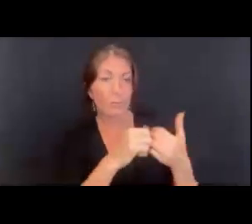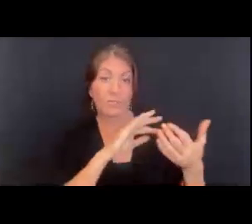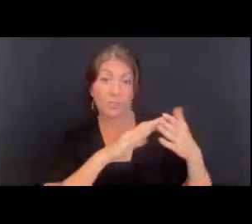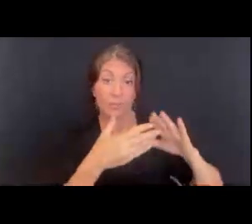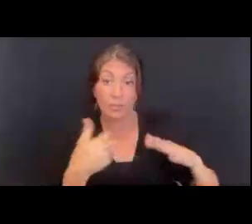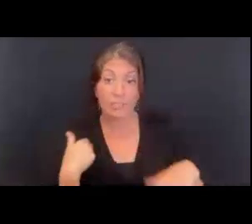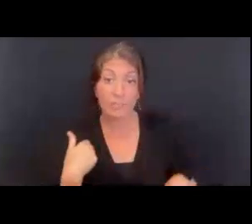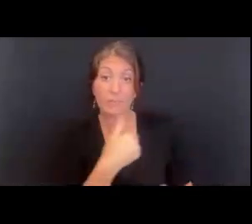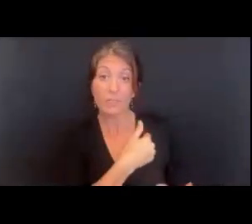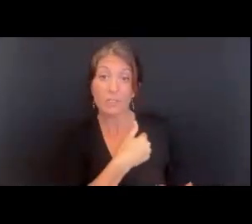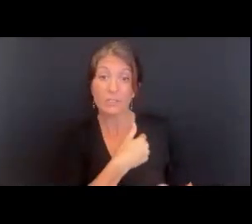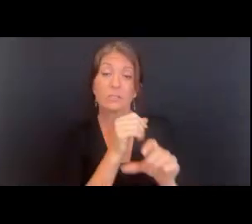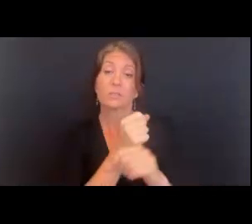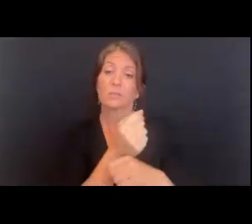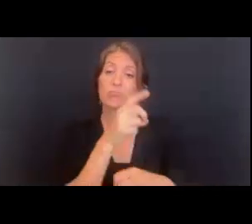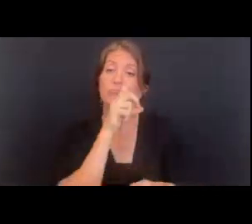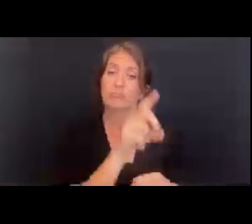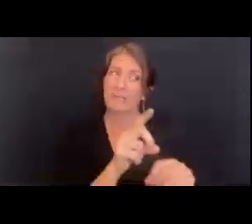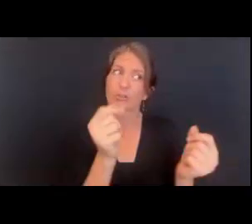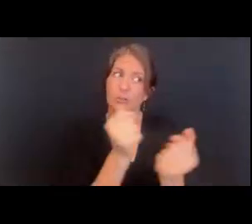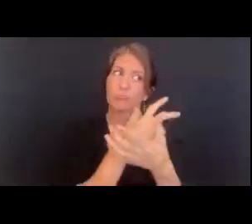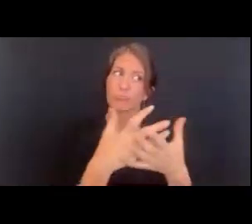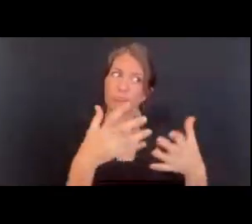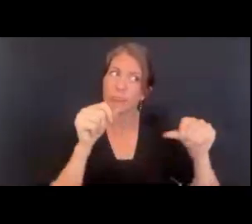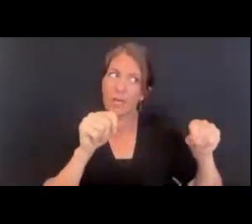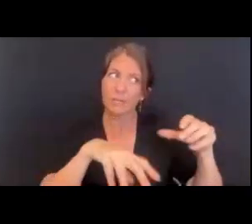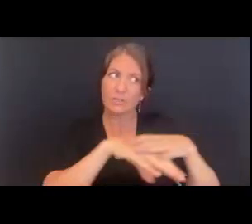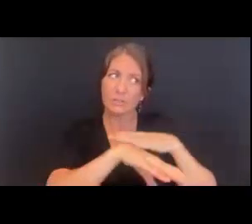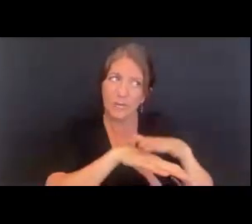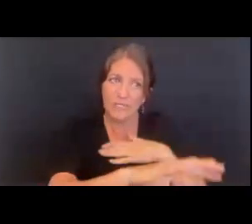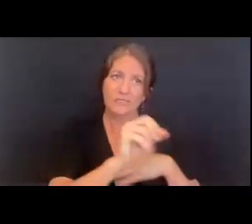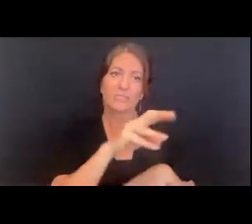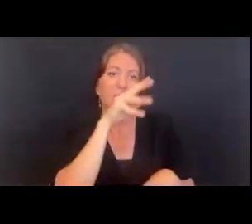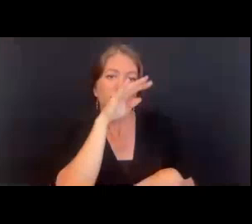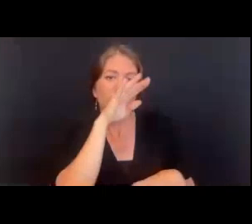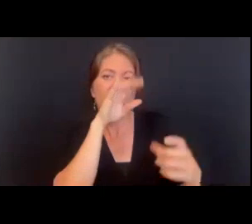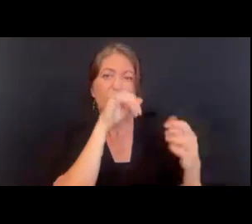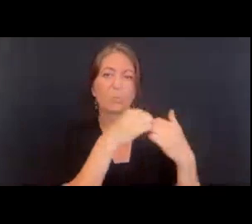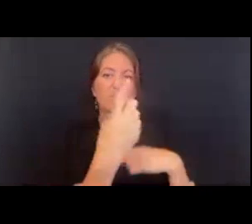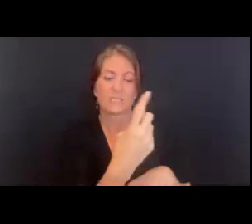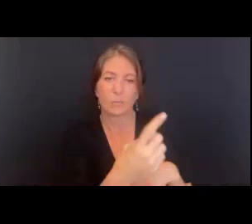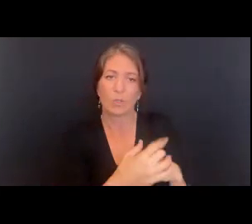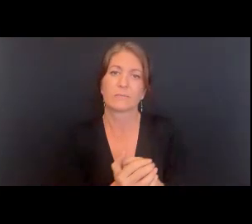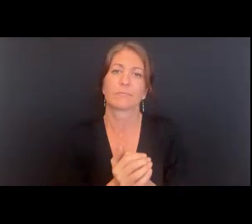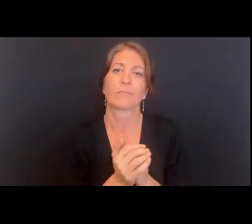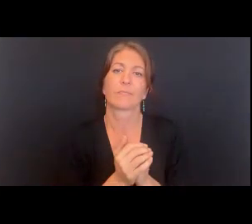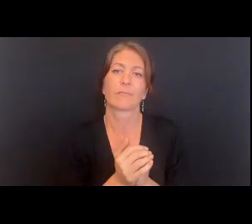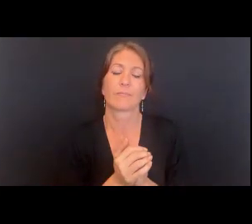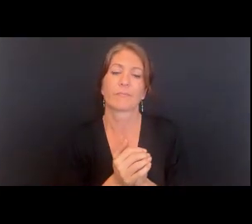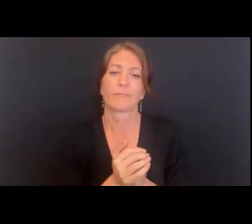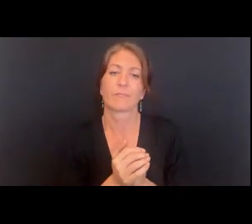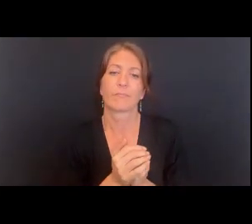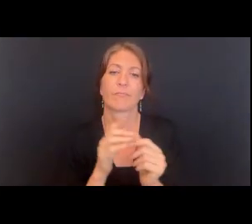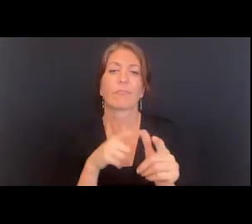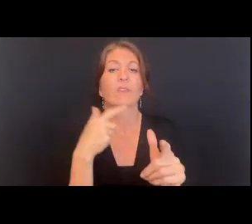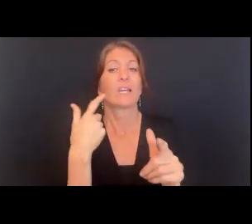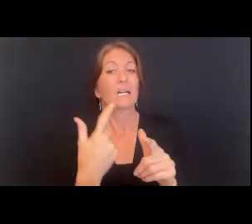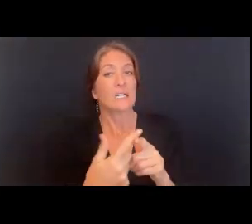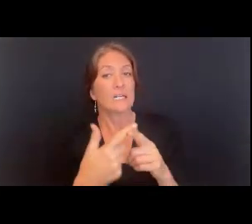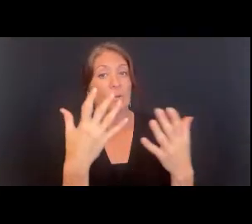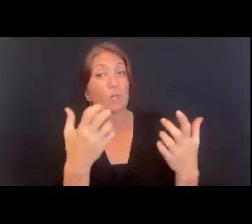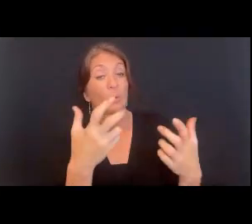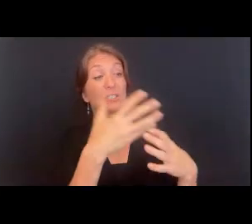that they were able to access and speak to someone, and then we want to complete the contact. It's not always completed in